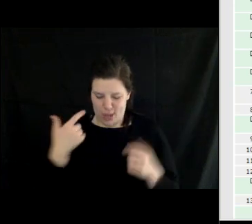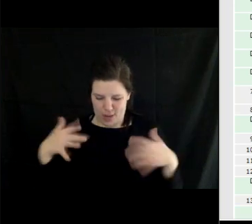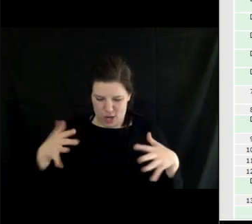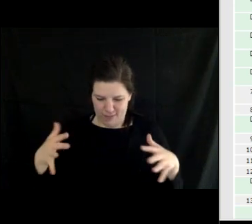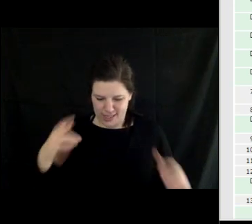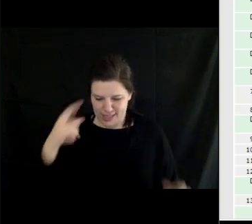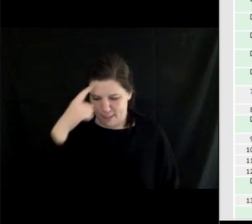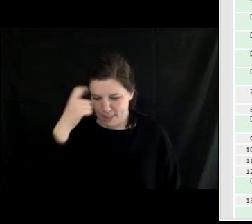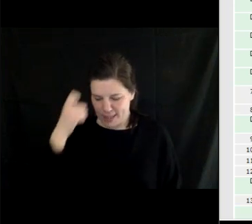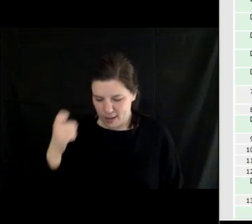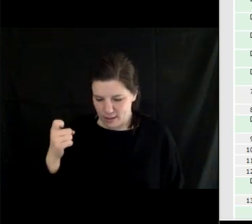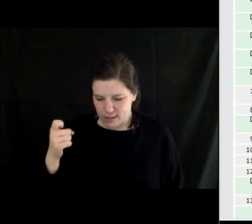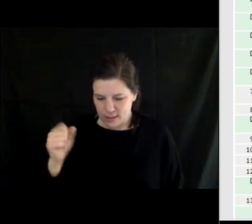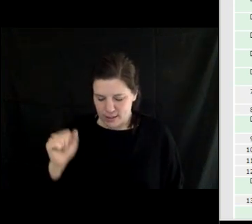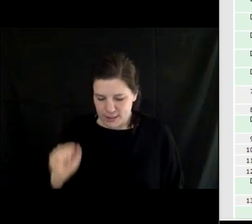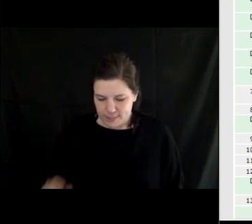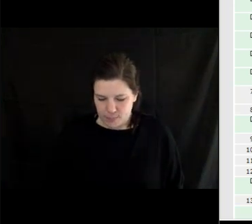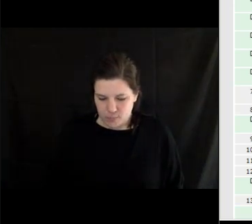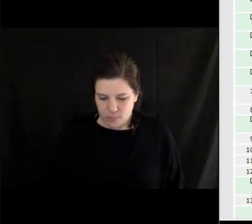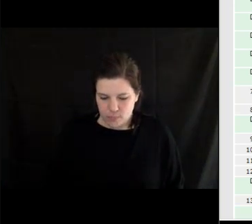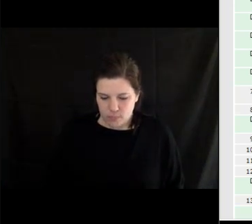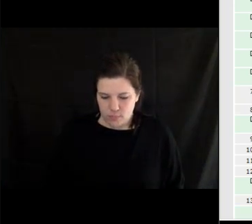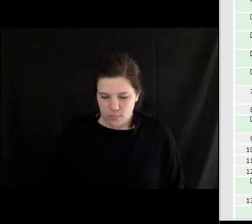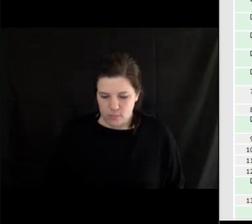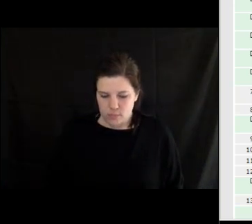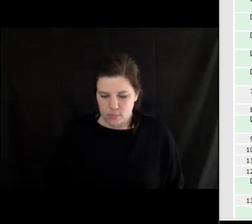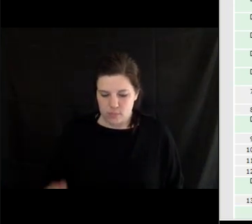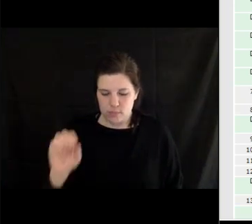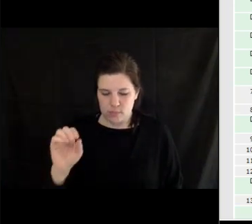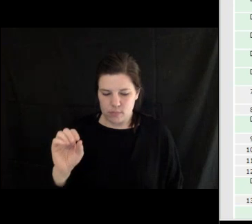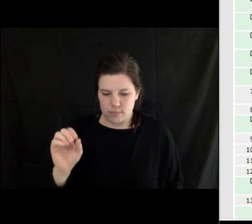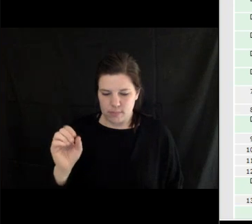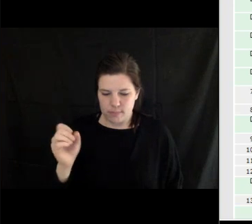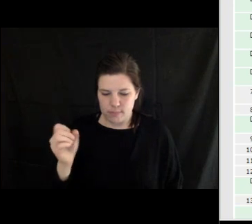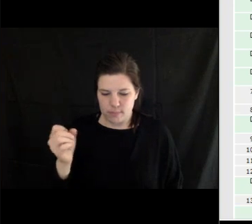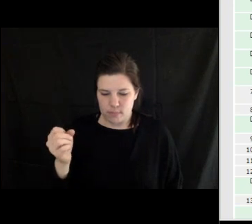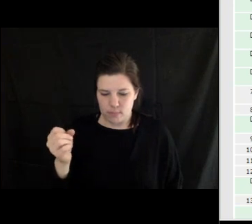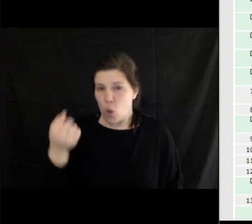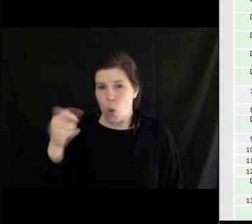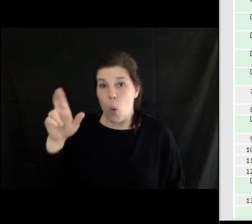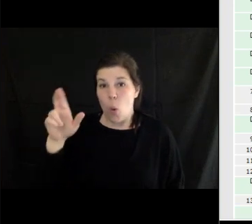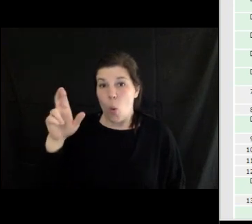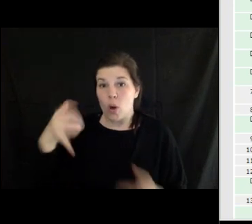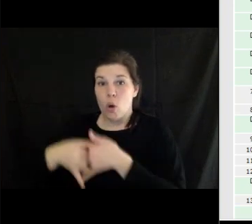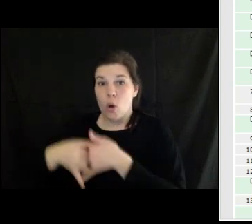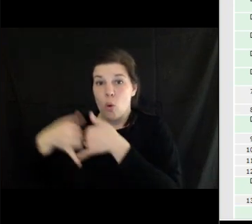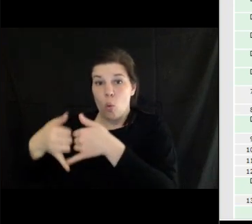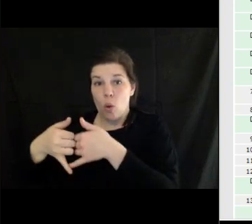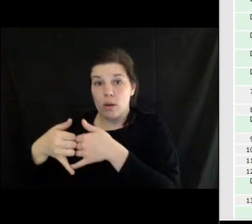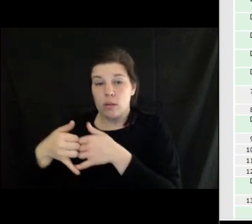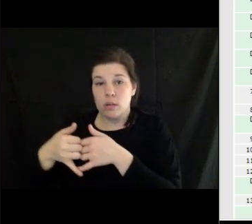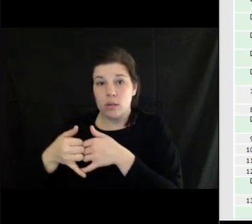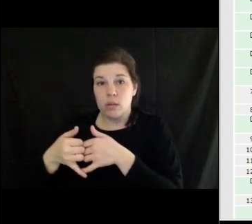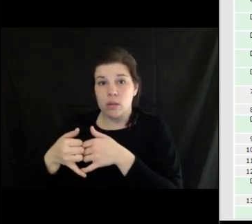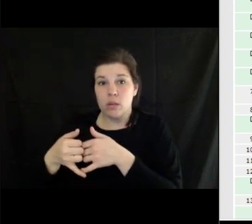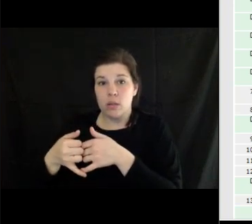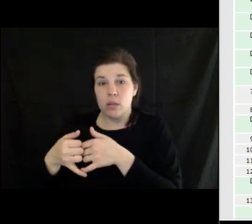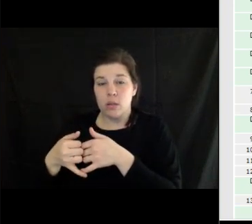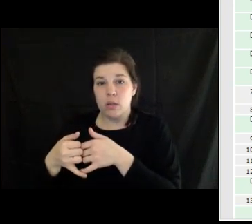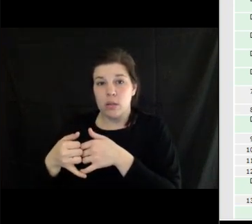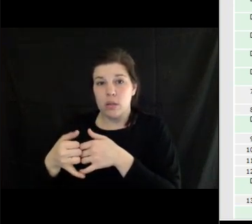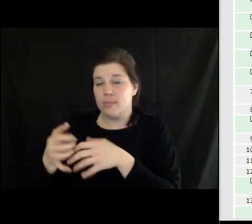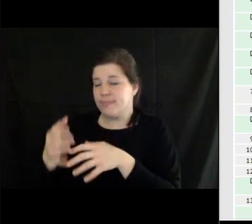because of, or awarded, because we only get awarded one time, and that's from our